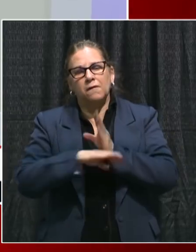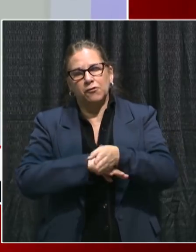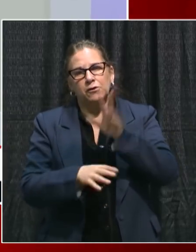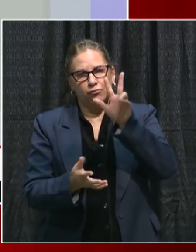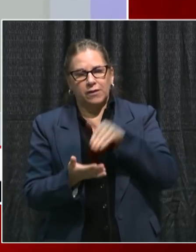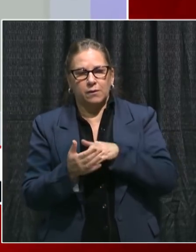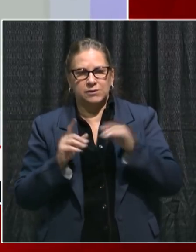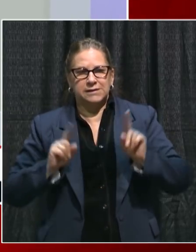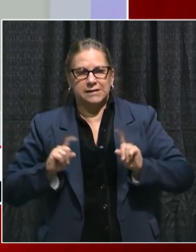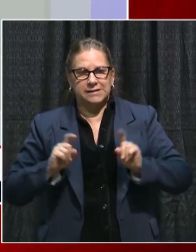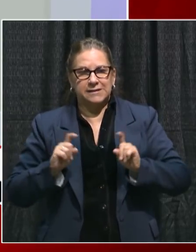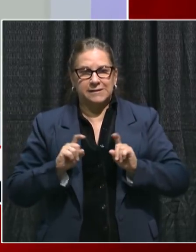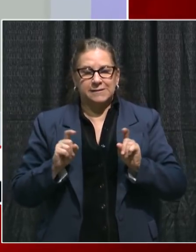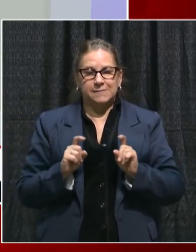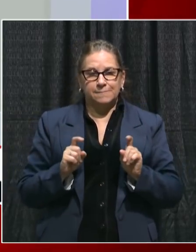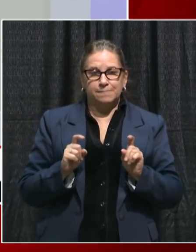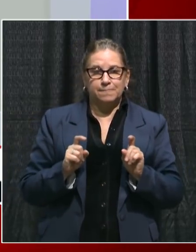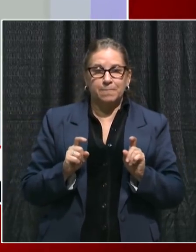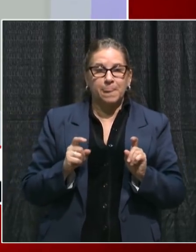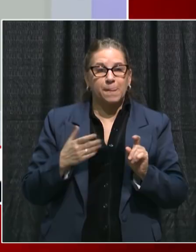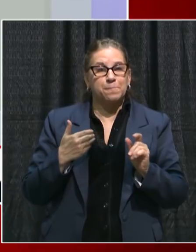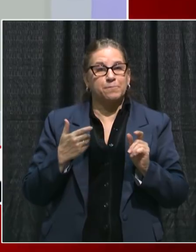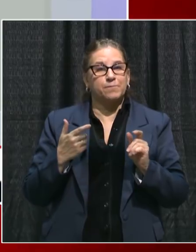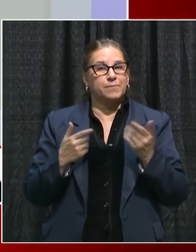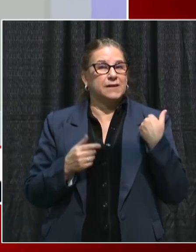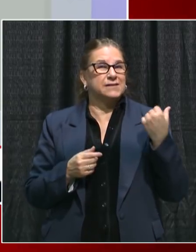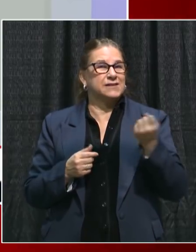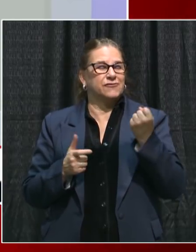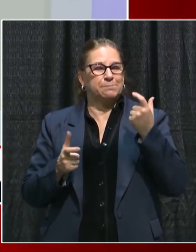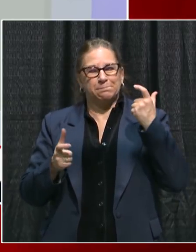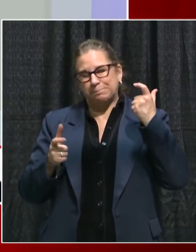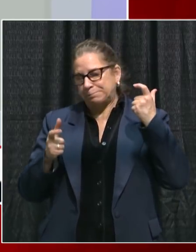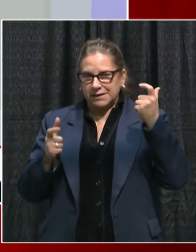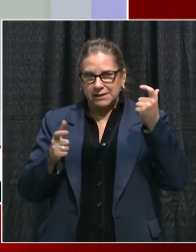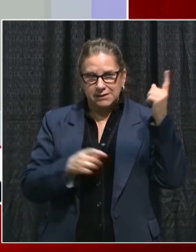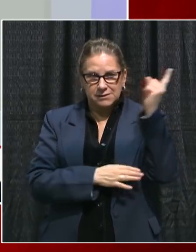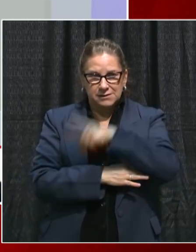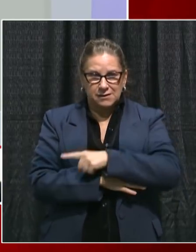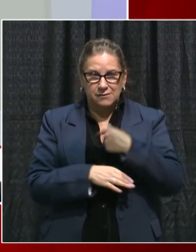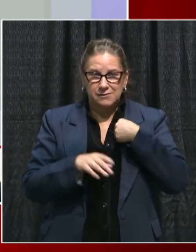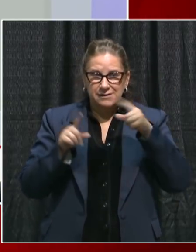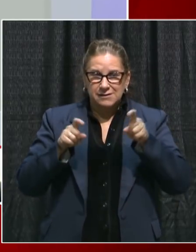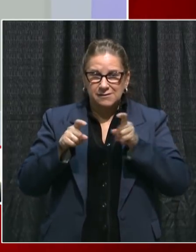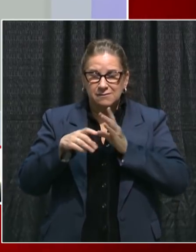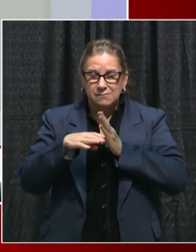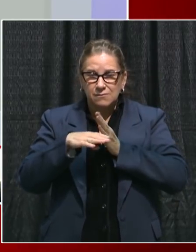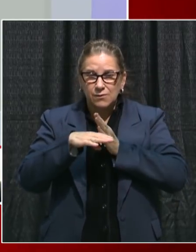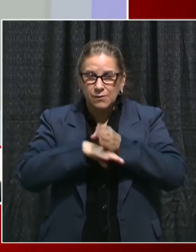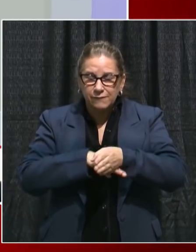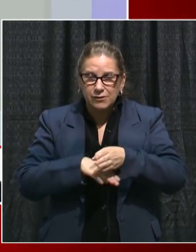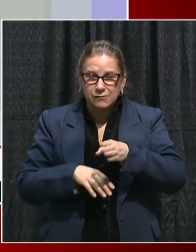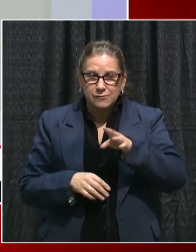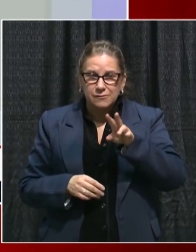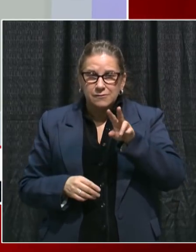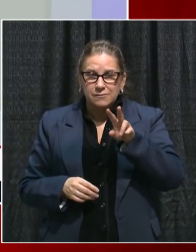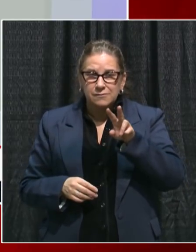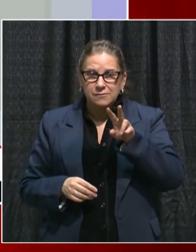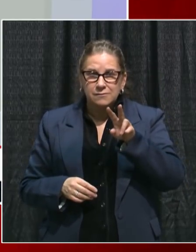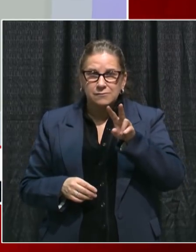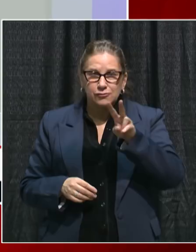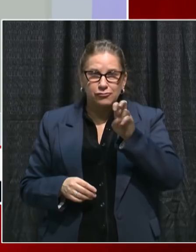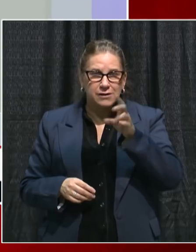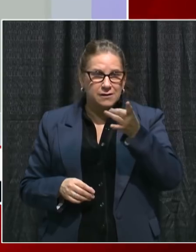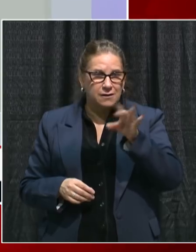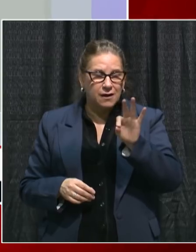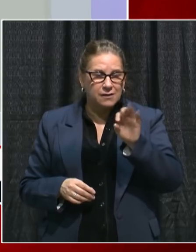highest day on Saturday. We tested over 289 samples. on Saturday. Our capacity